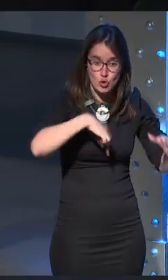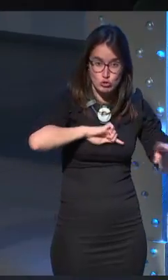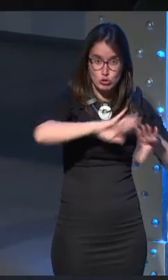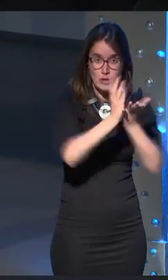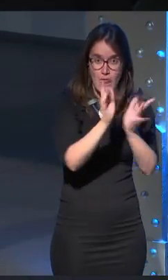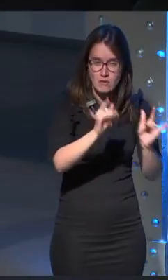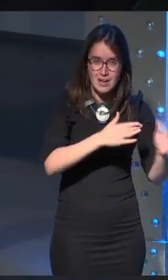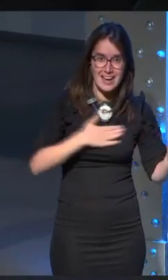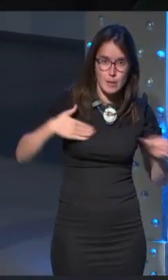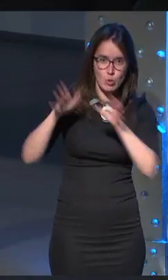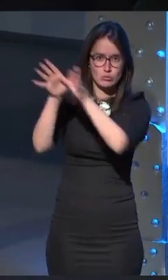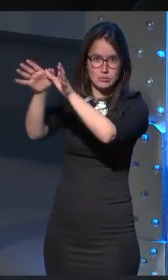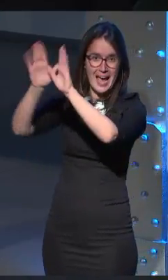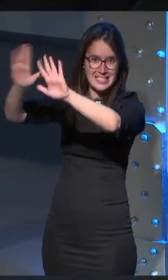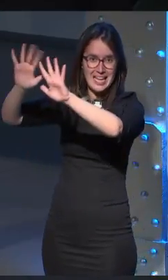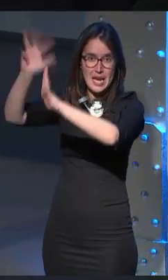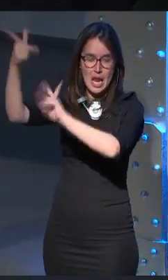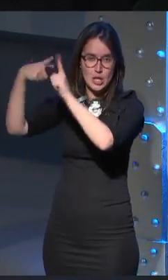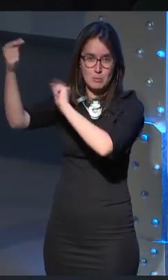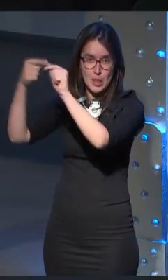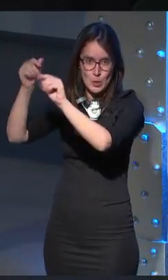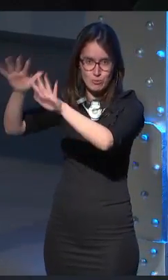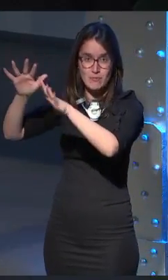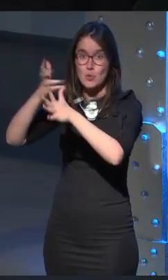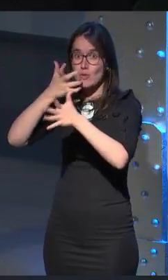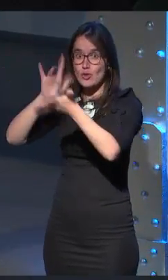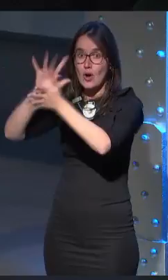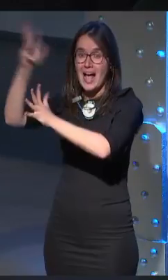in space, and when we're in space, we wish to be on Earth.